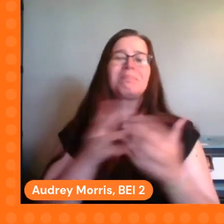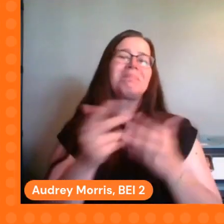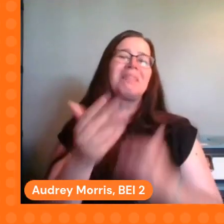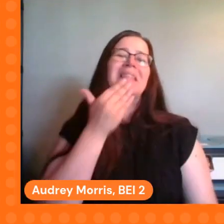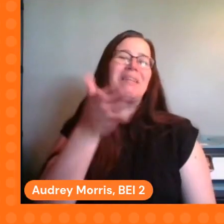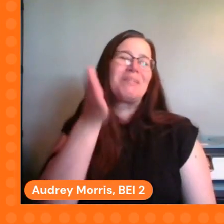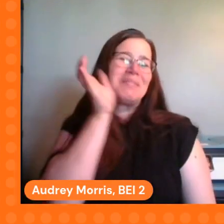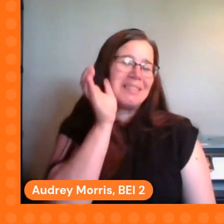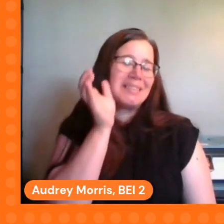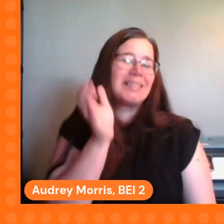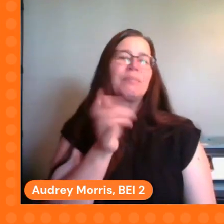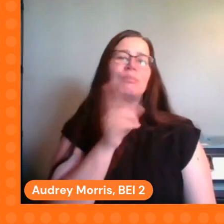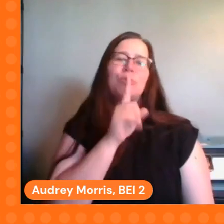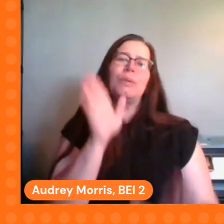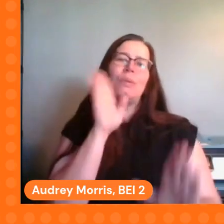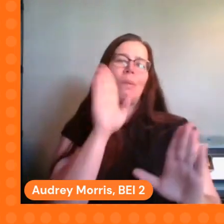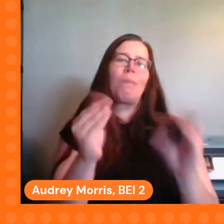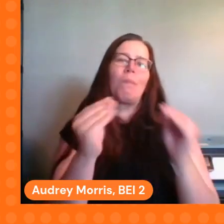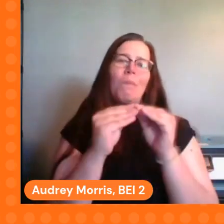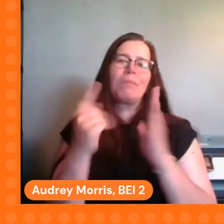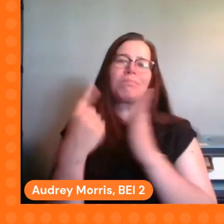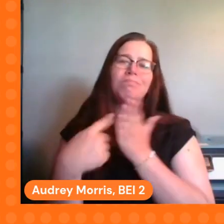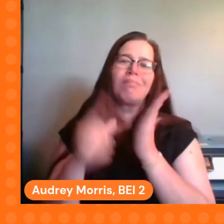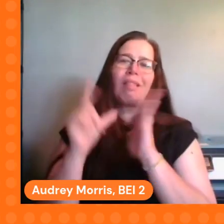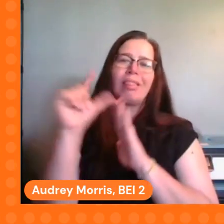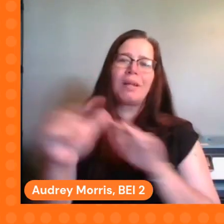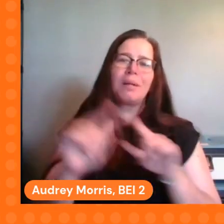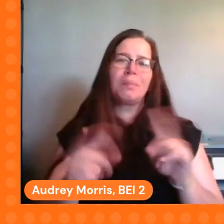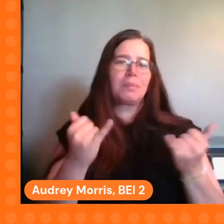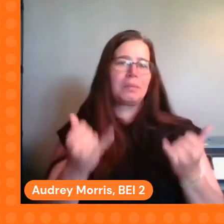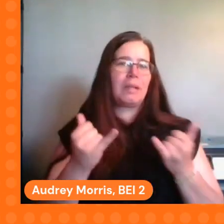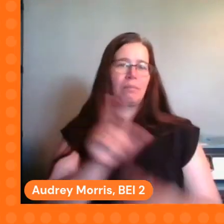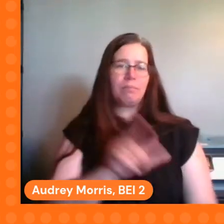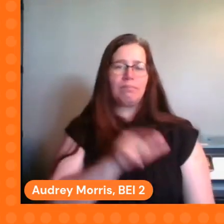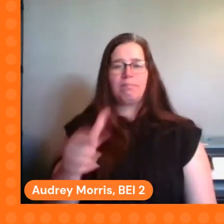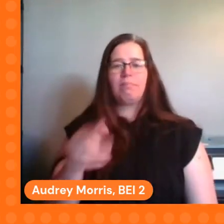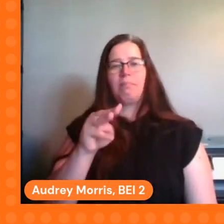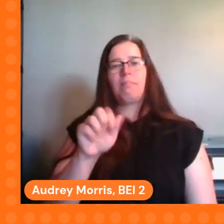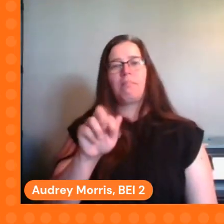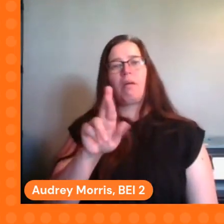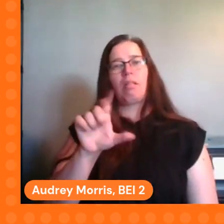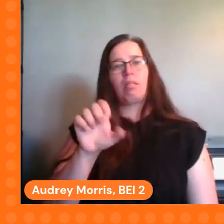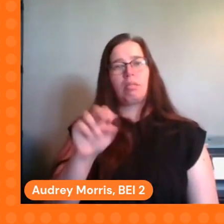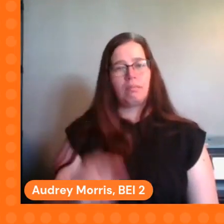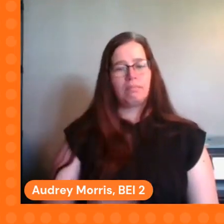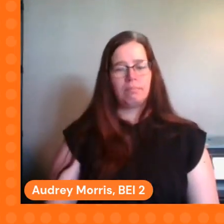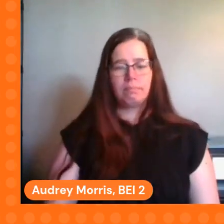listening. I'm sure we'll have lots more to talk about later, but for now, I'll hand over to Marlon.